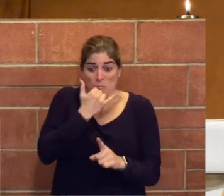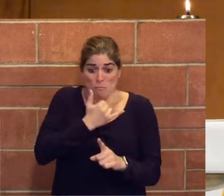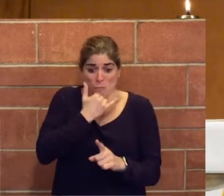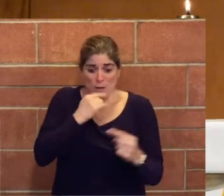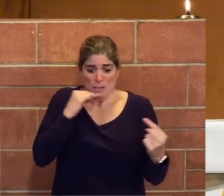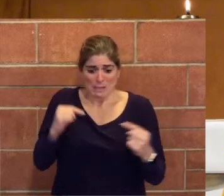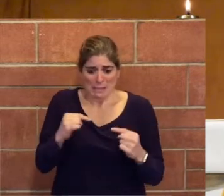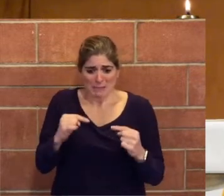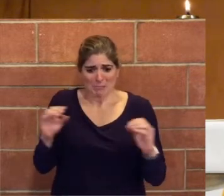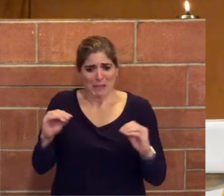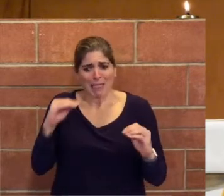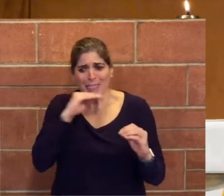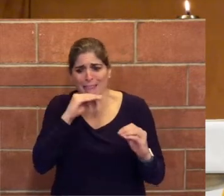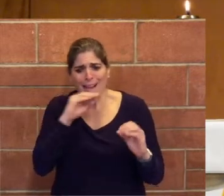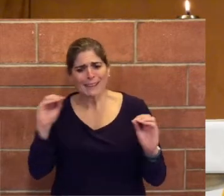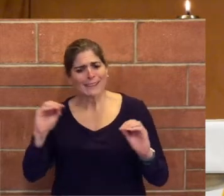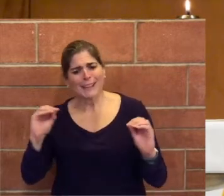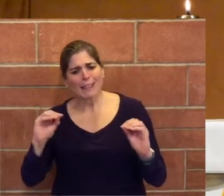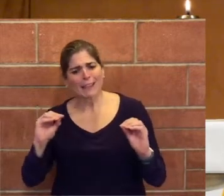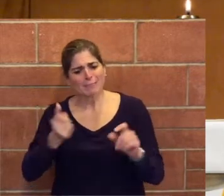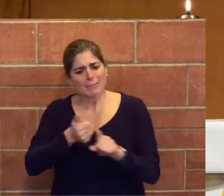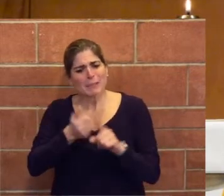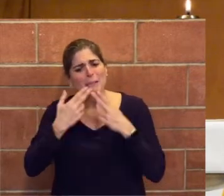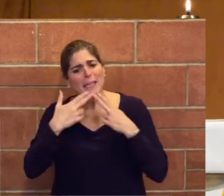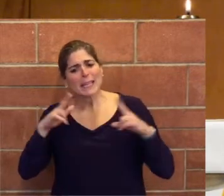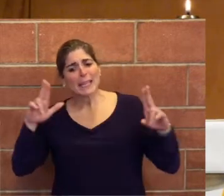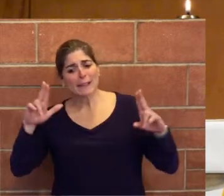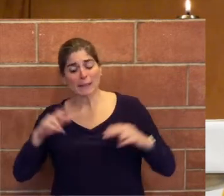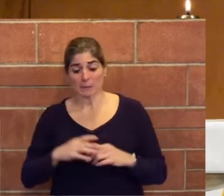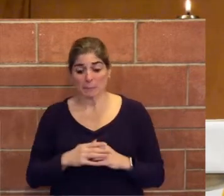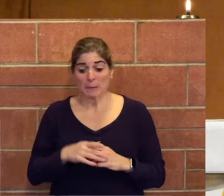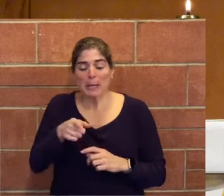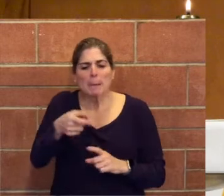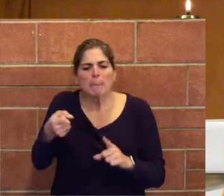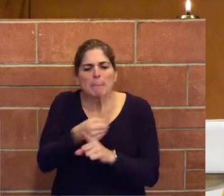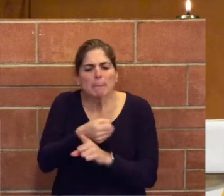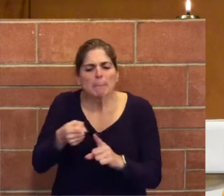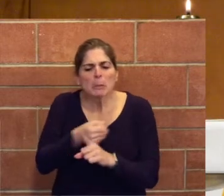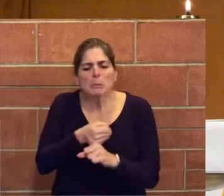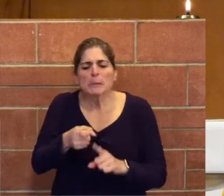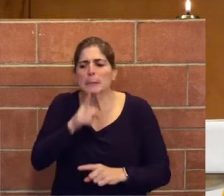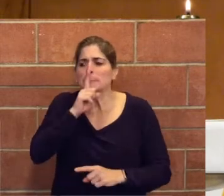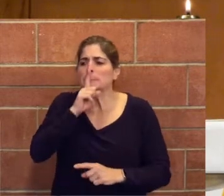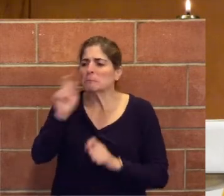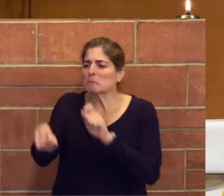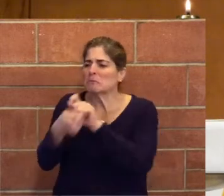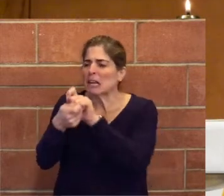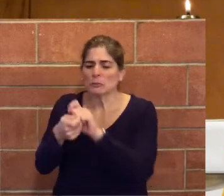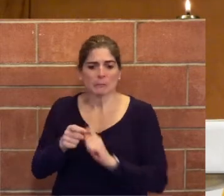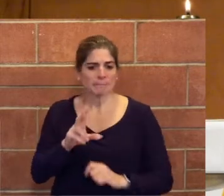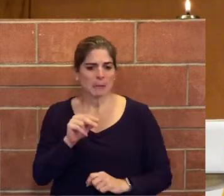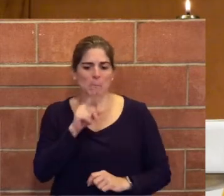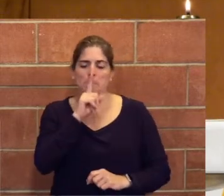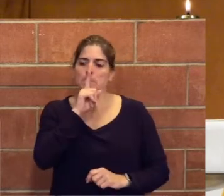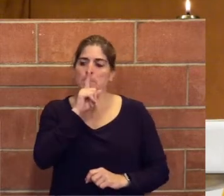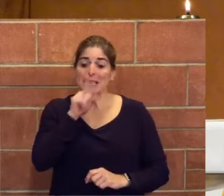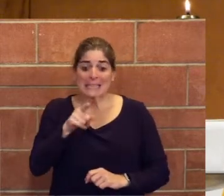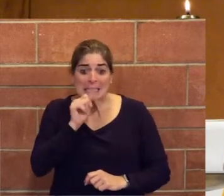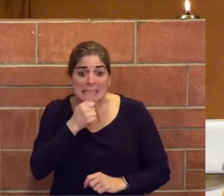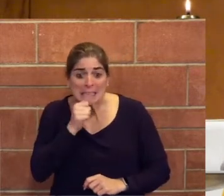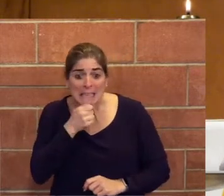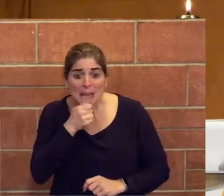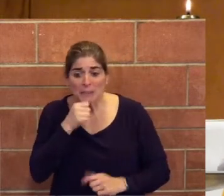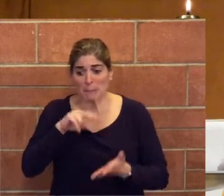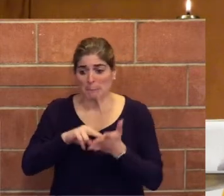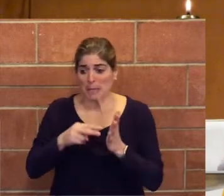mouth. When he was abused, he did not return abuse. When he suffered, he did not threaten,